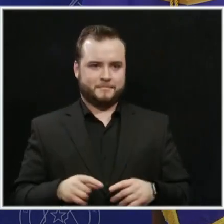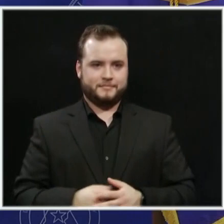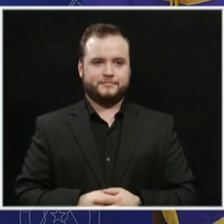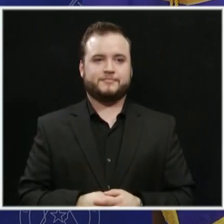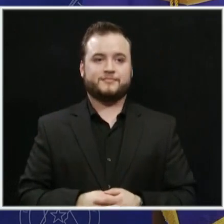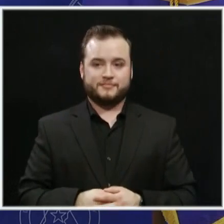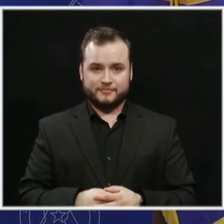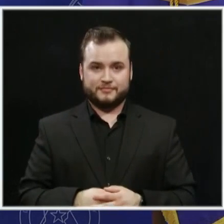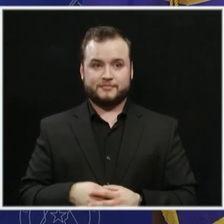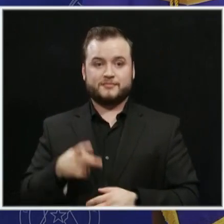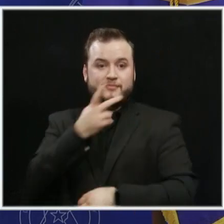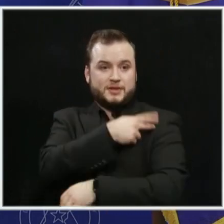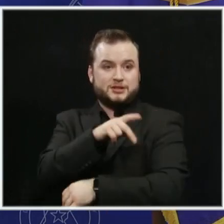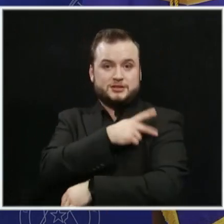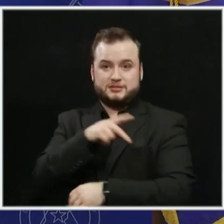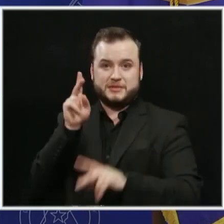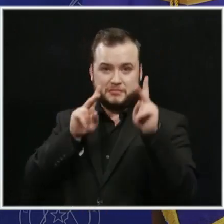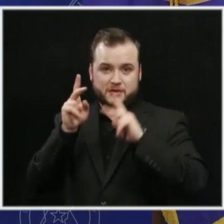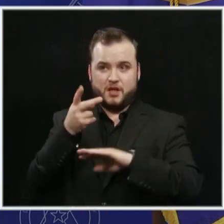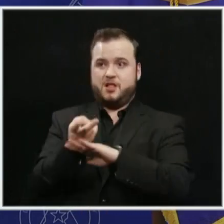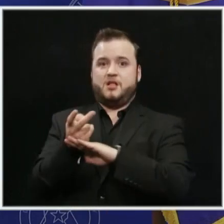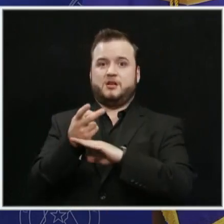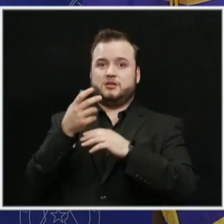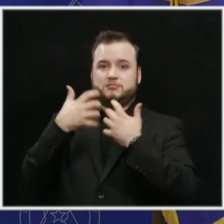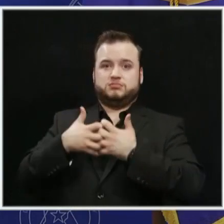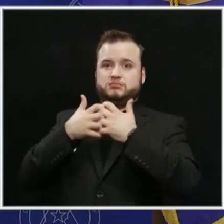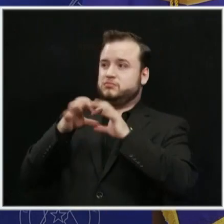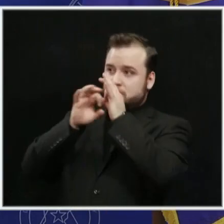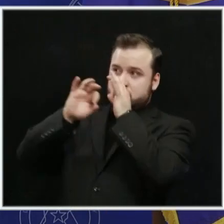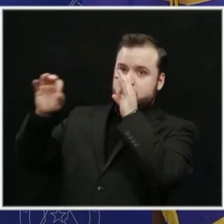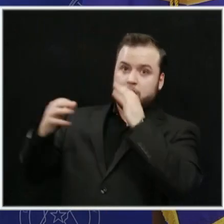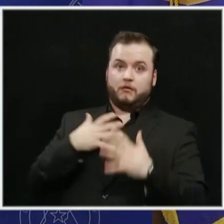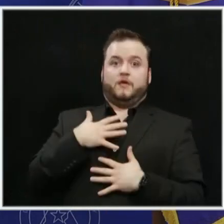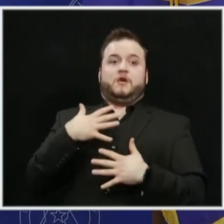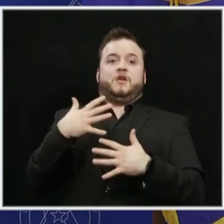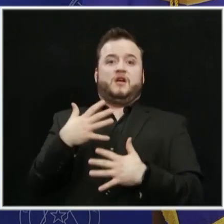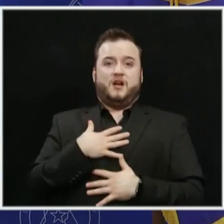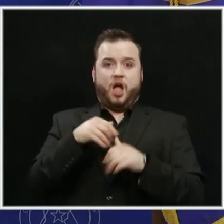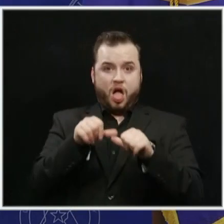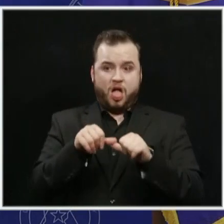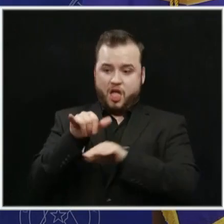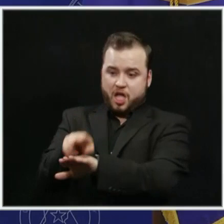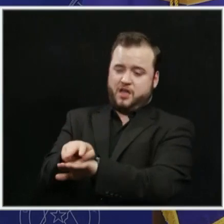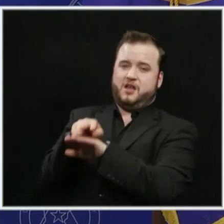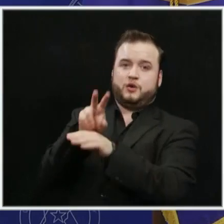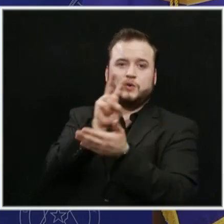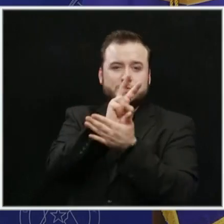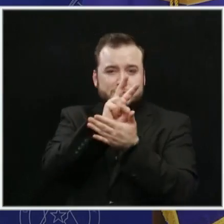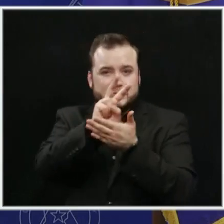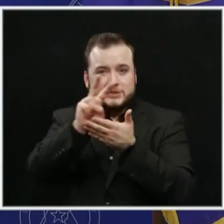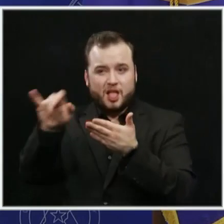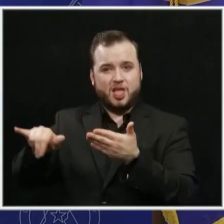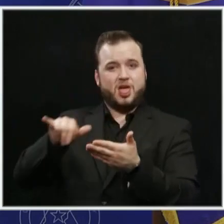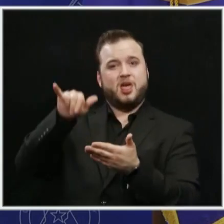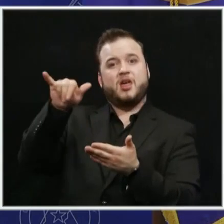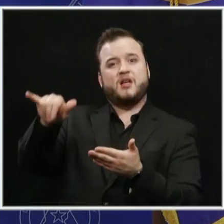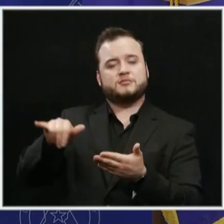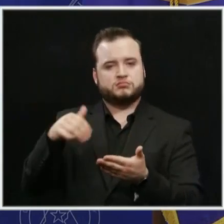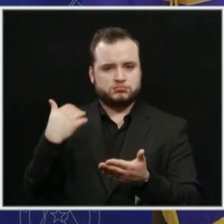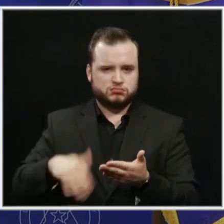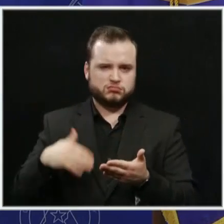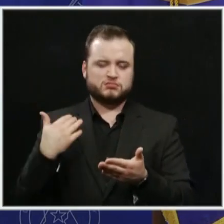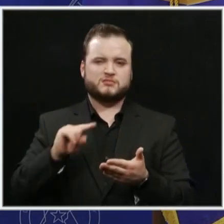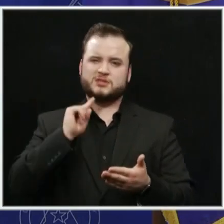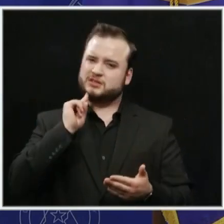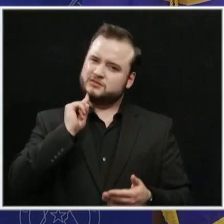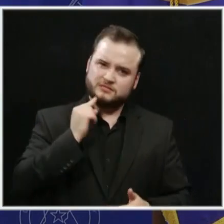ventilators. And they're on these ventilators for several weeks. Just when we think that they're going to get better and we take their